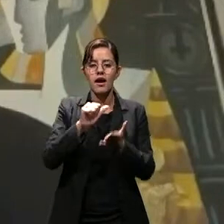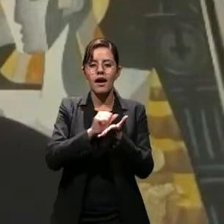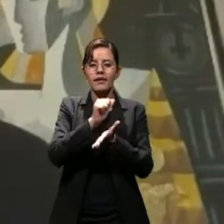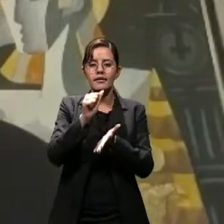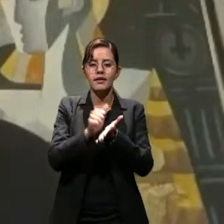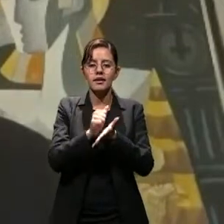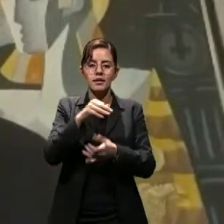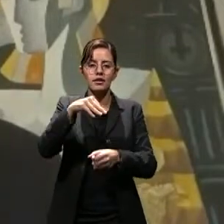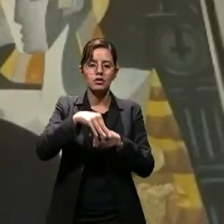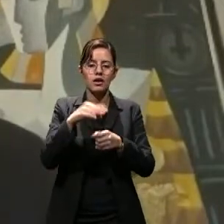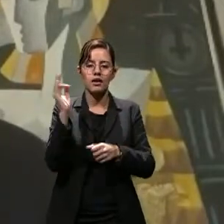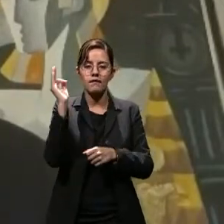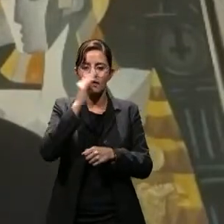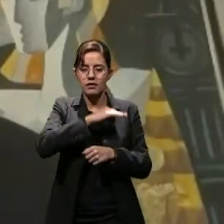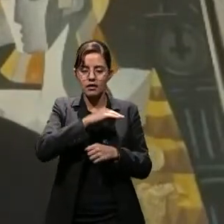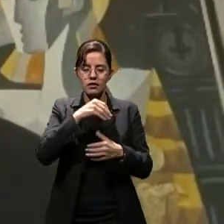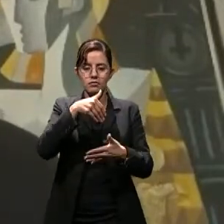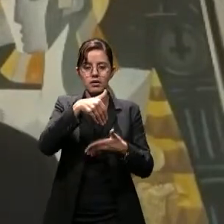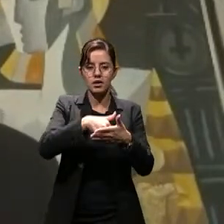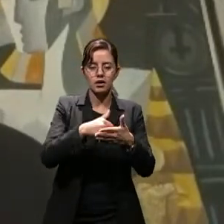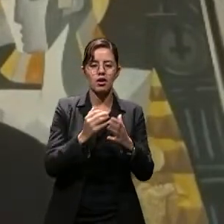determining in forging